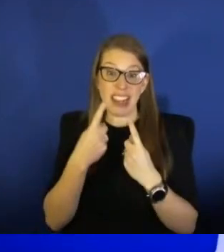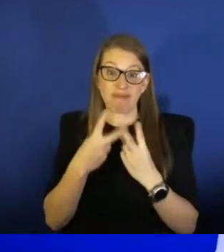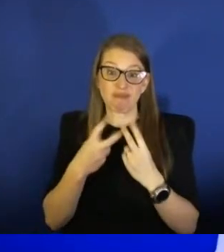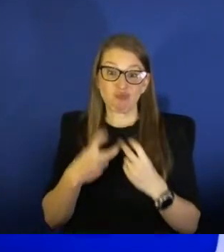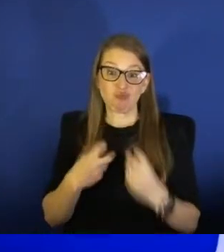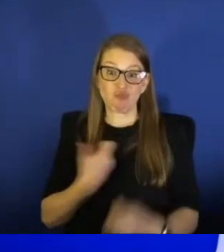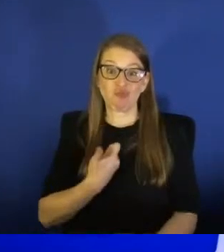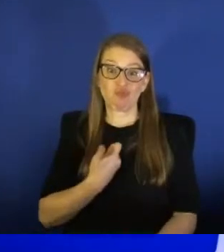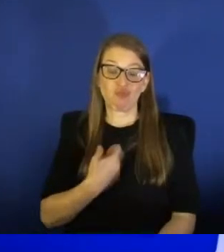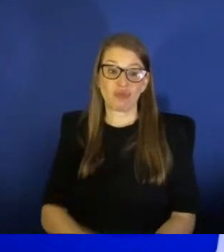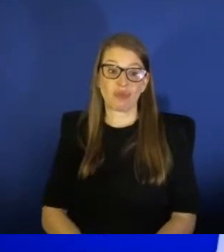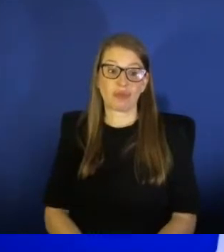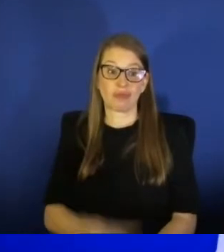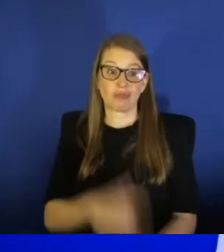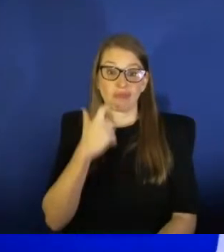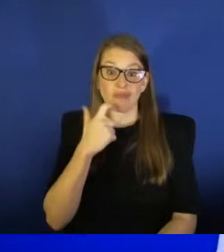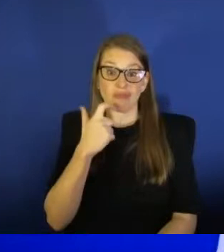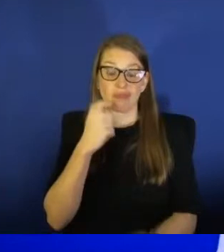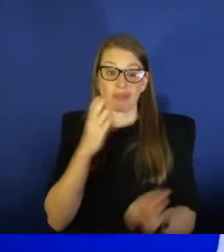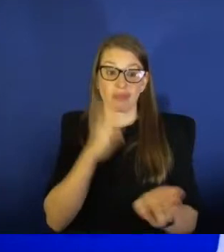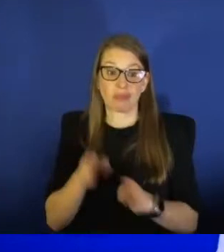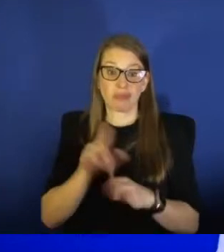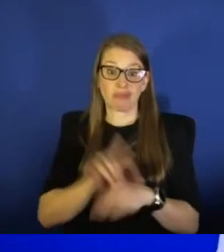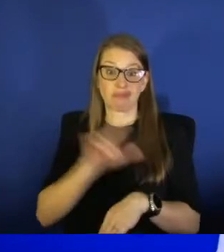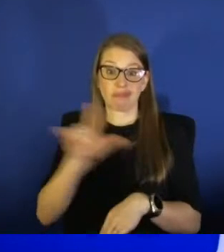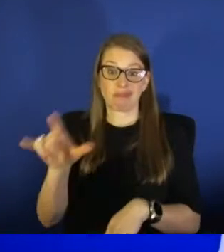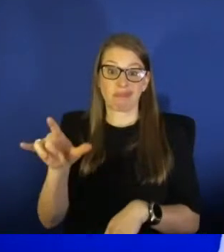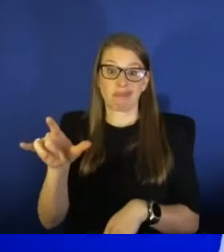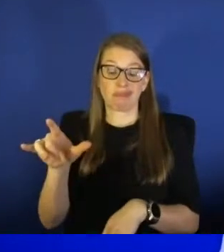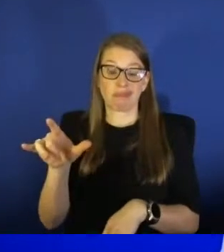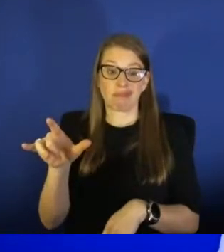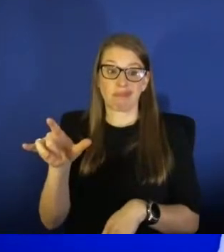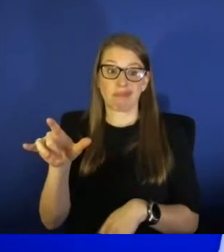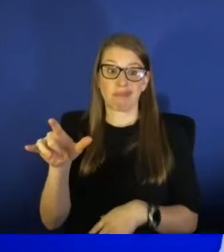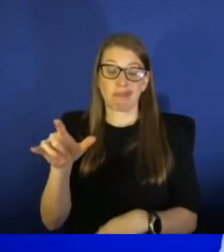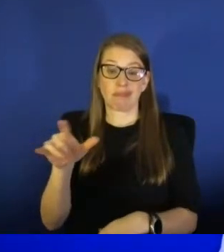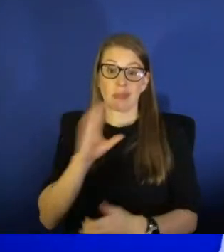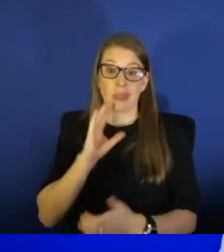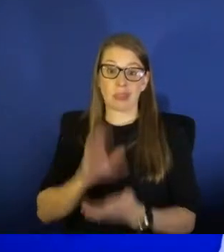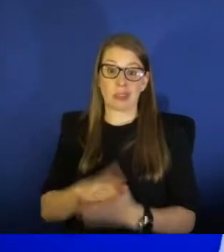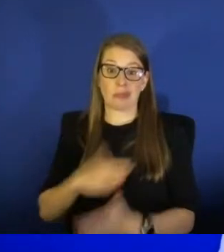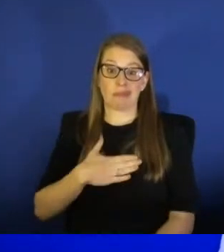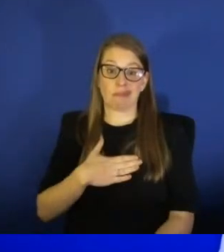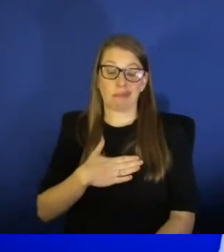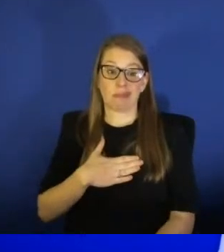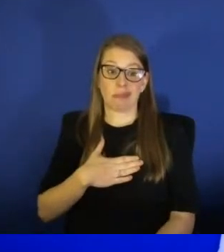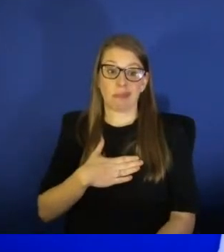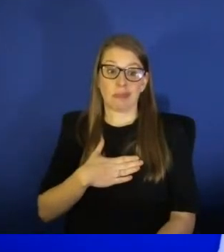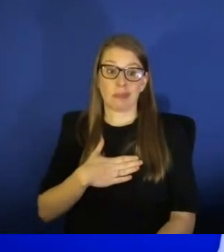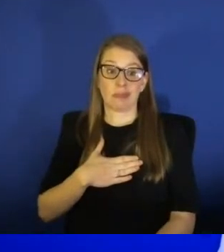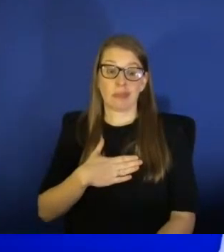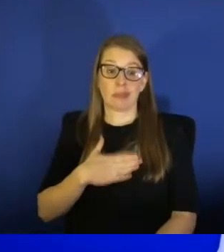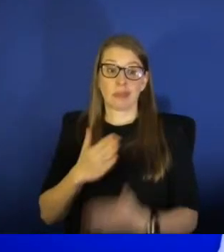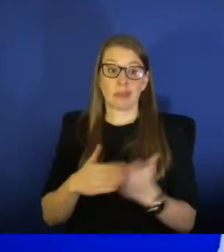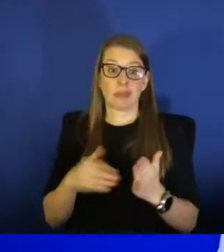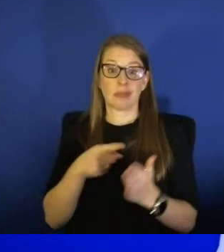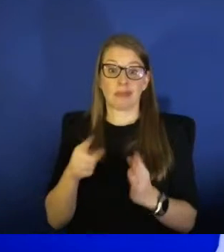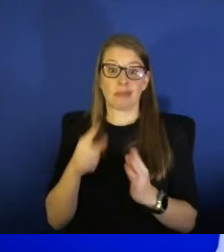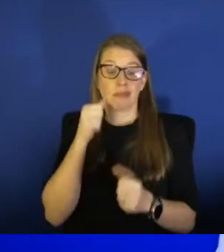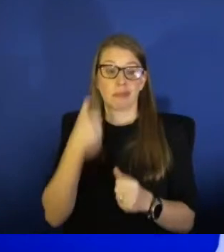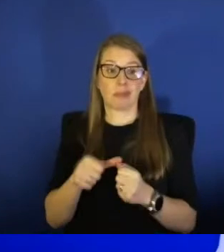we recently planned a trip we're going to fly for, and my wife, some of you probably remember I mentioned she's an ICU